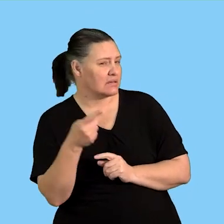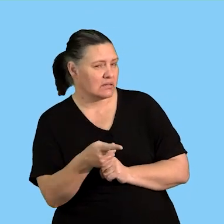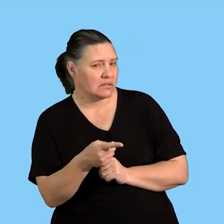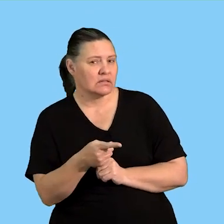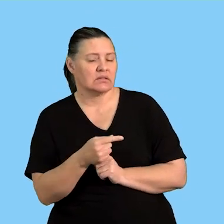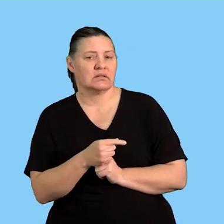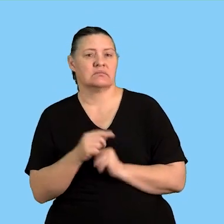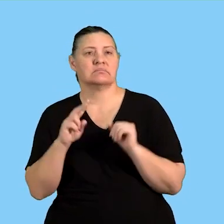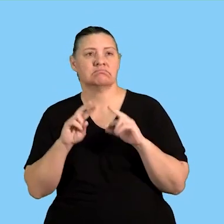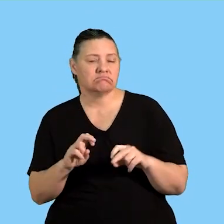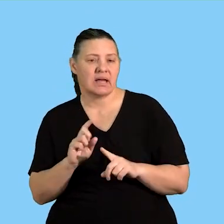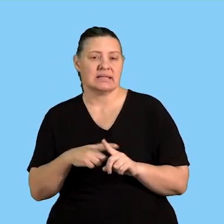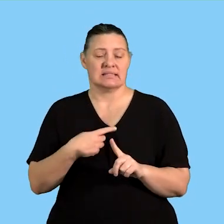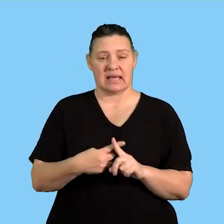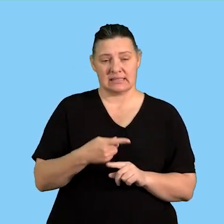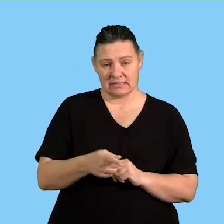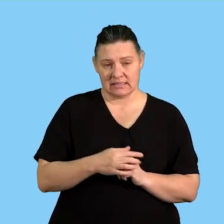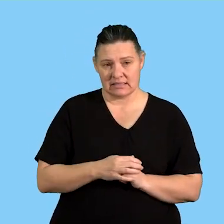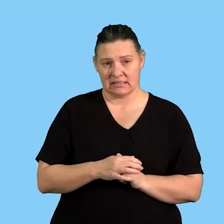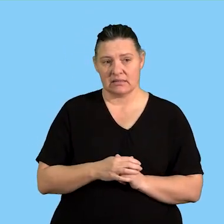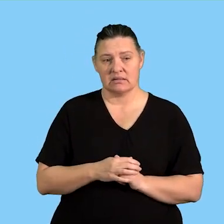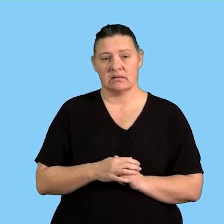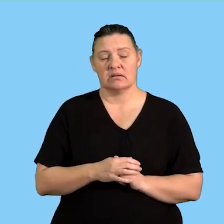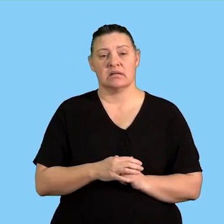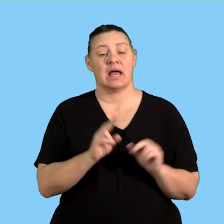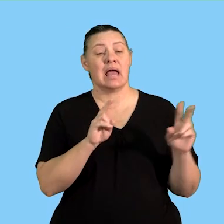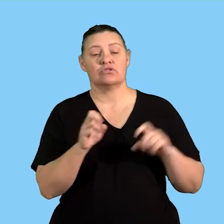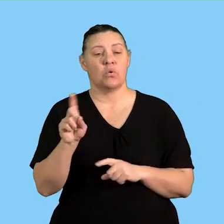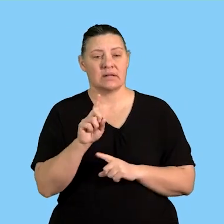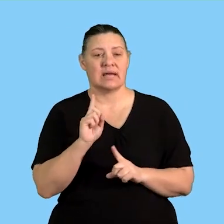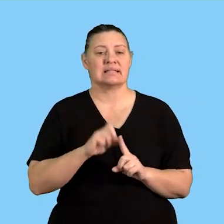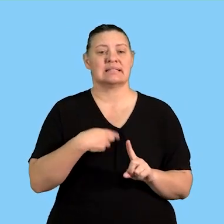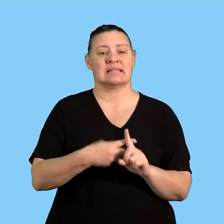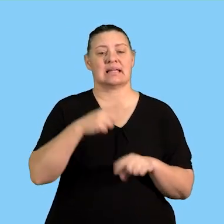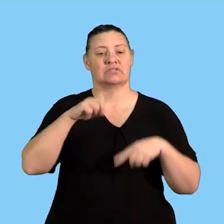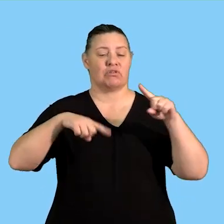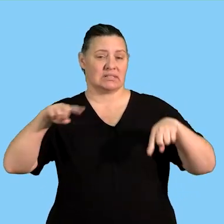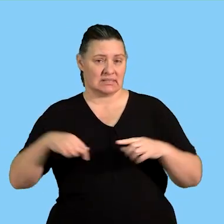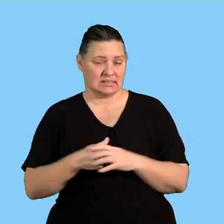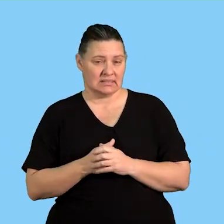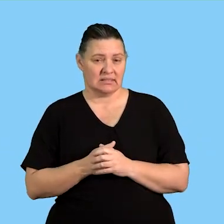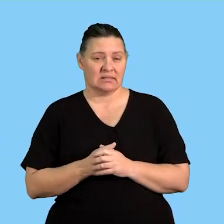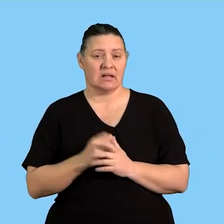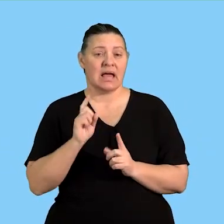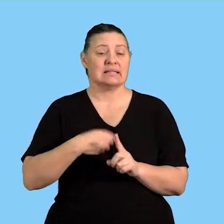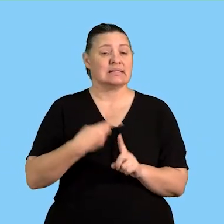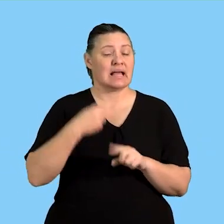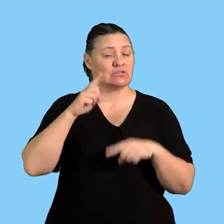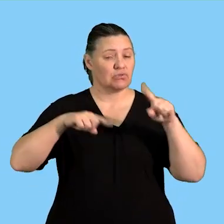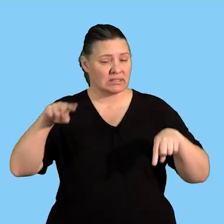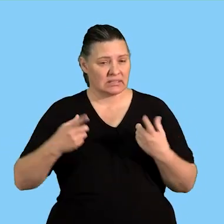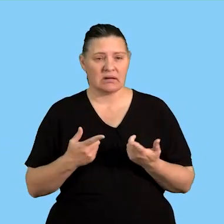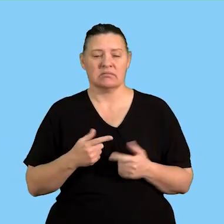into your taxation is the issue of the tax rates. To say now, tax rates are